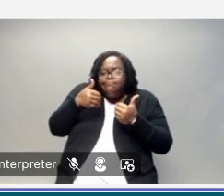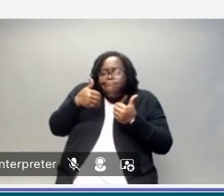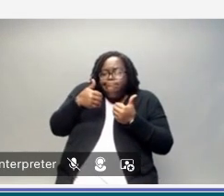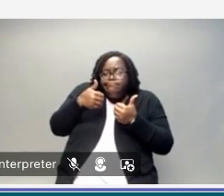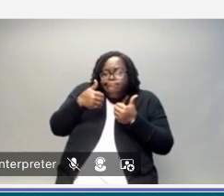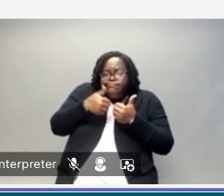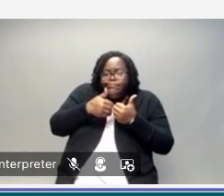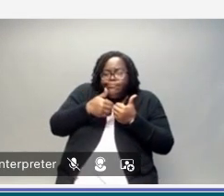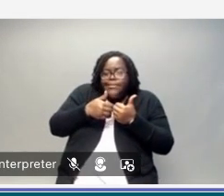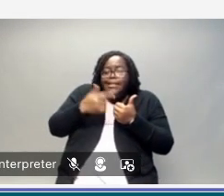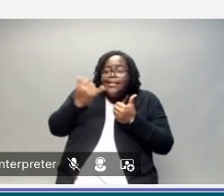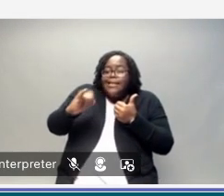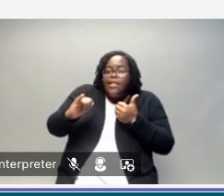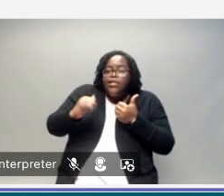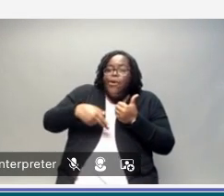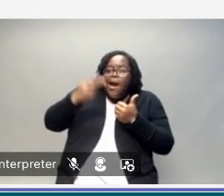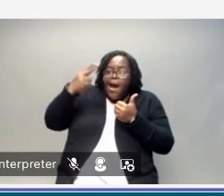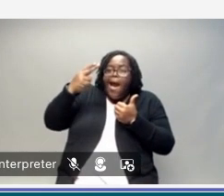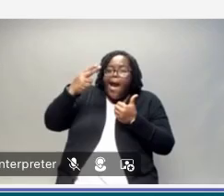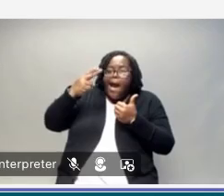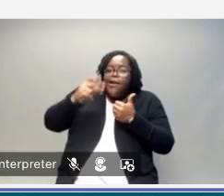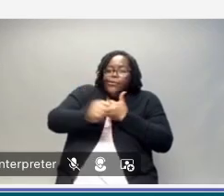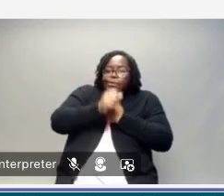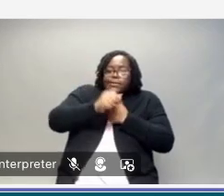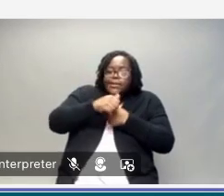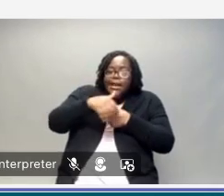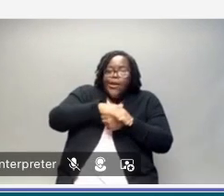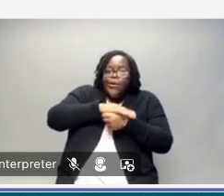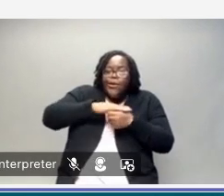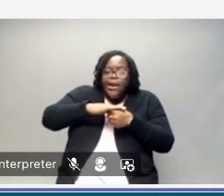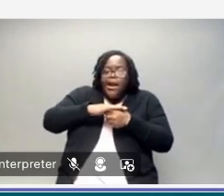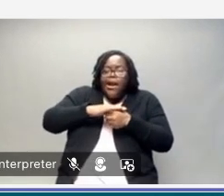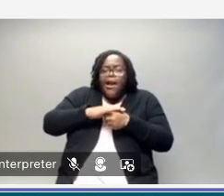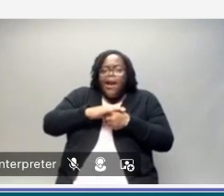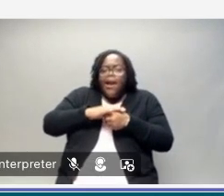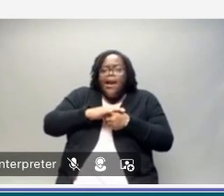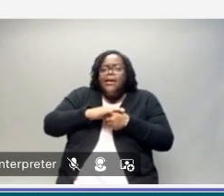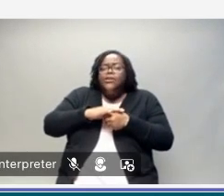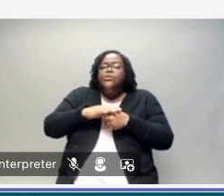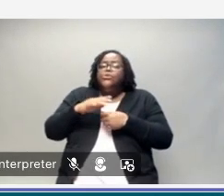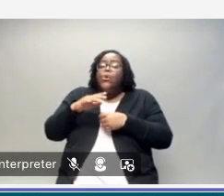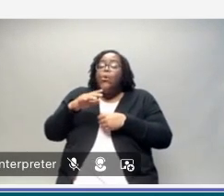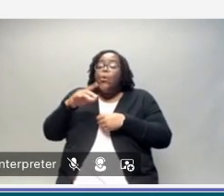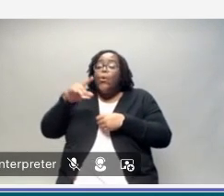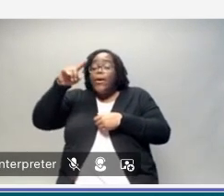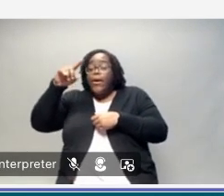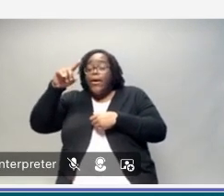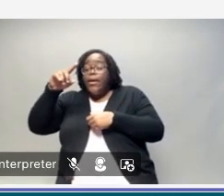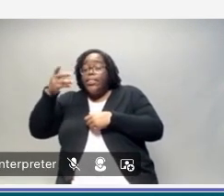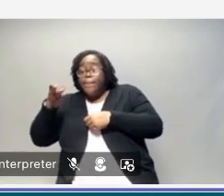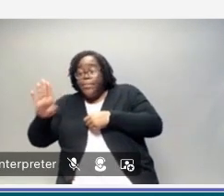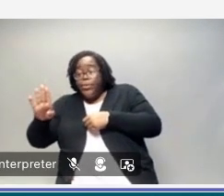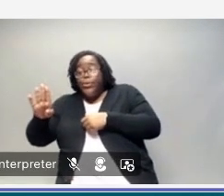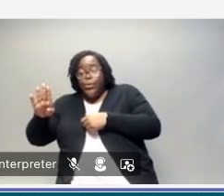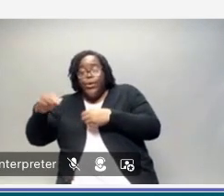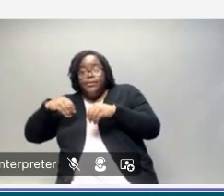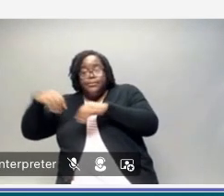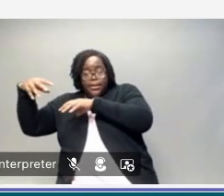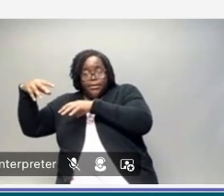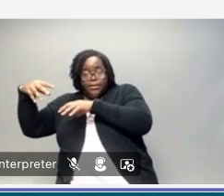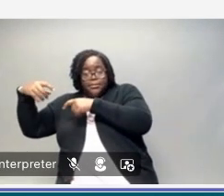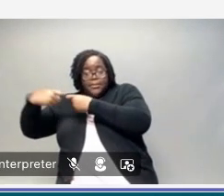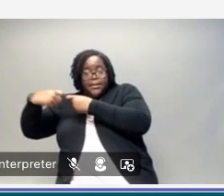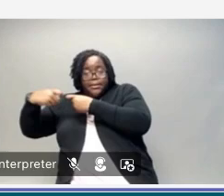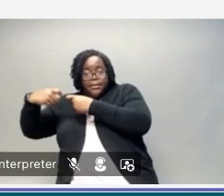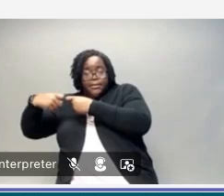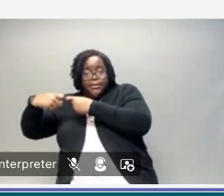high fire risk area. And there's wires, the blue wires are energized, but this customer is on